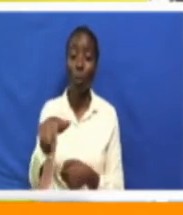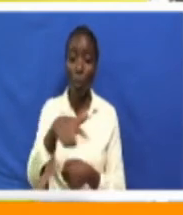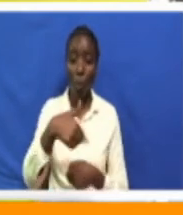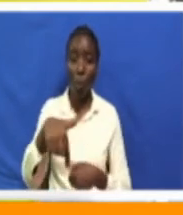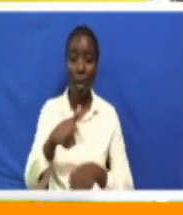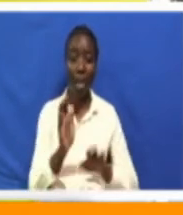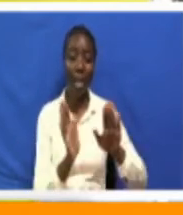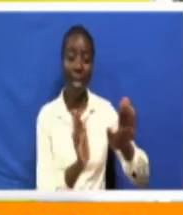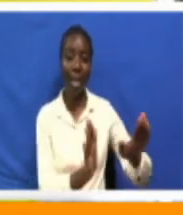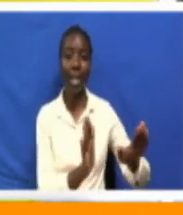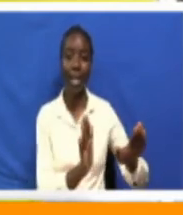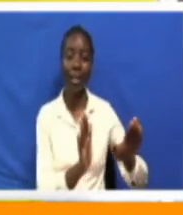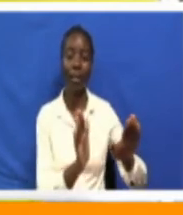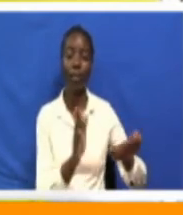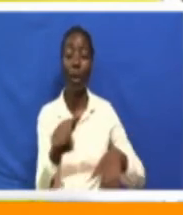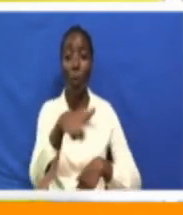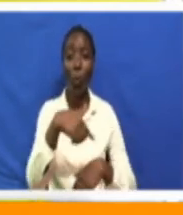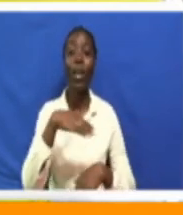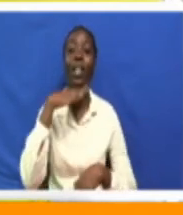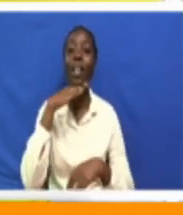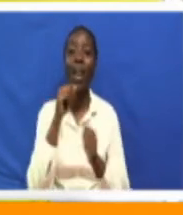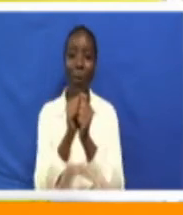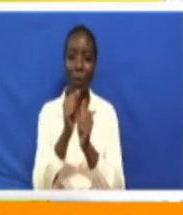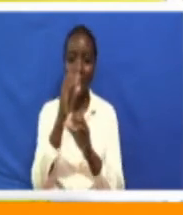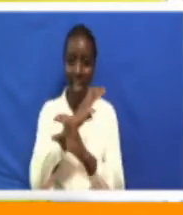die with Christ